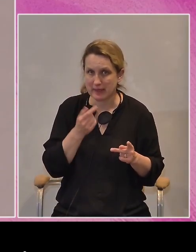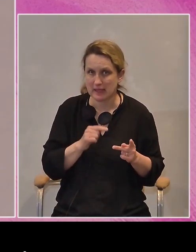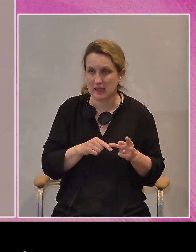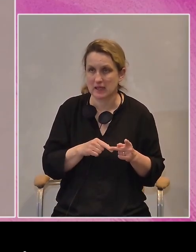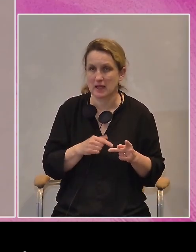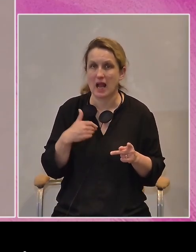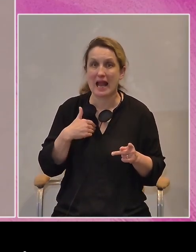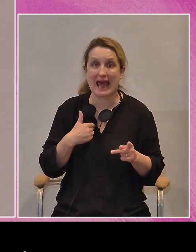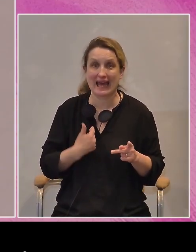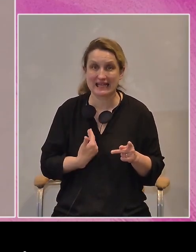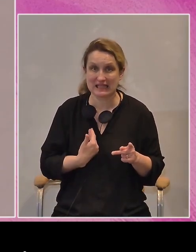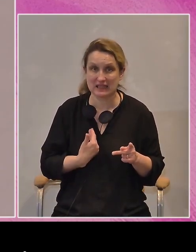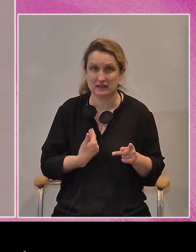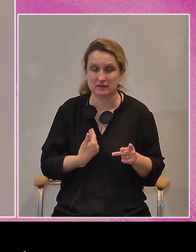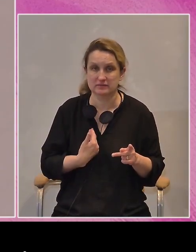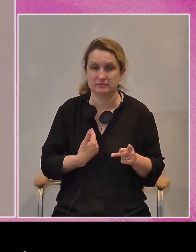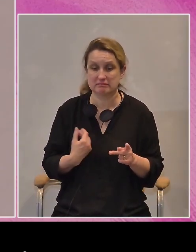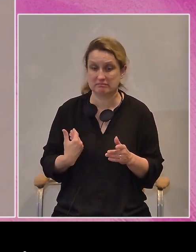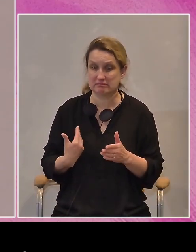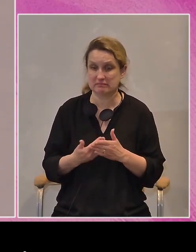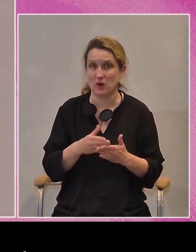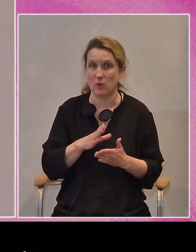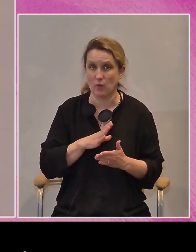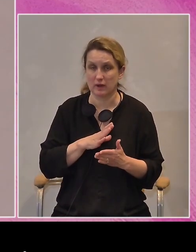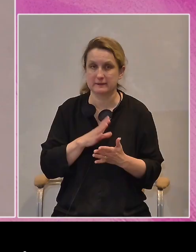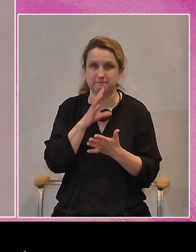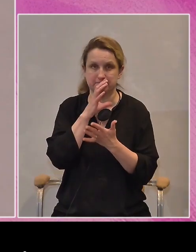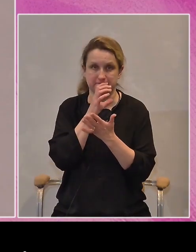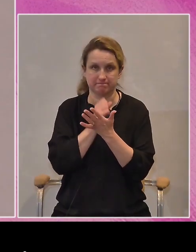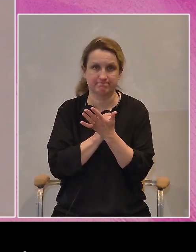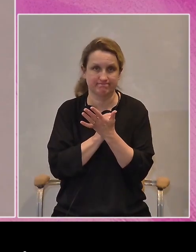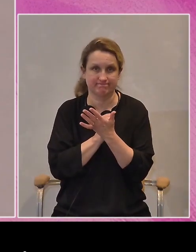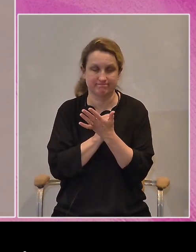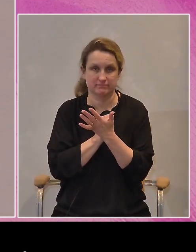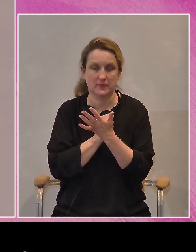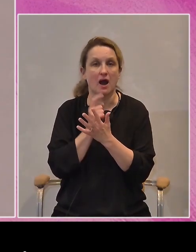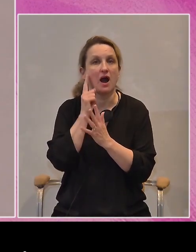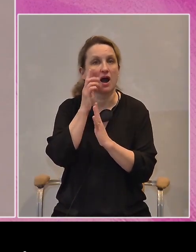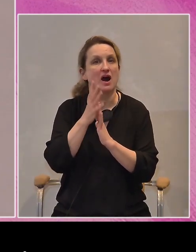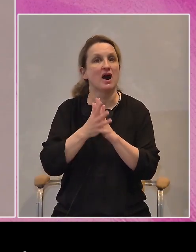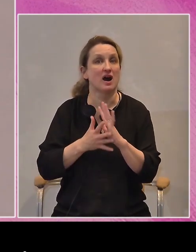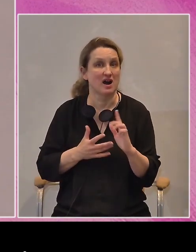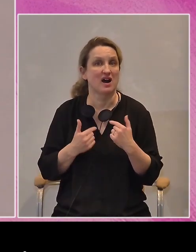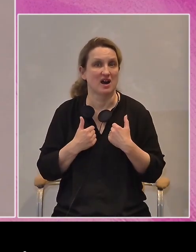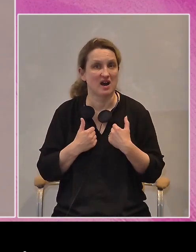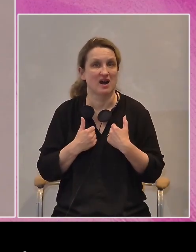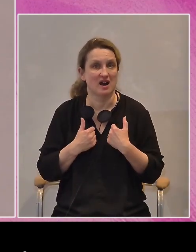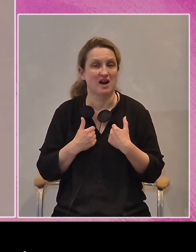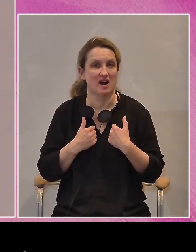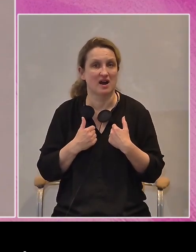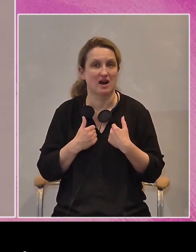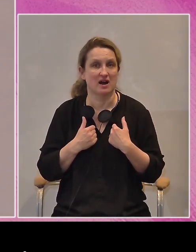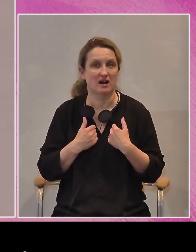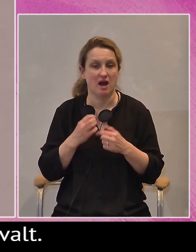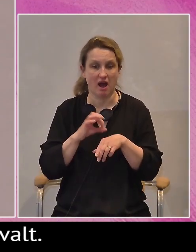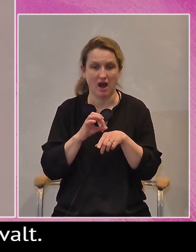ja ka lein, siis nii shame, kaua vaikisin. and Aga grief, ma sain üsna kiiresti I aru, stayed et silent. But I